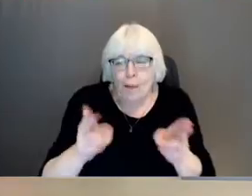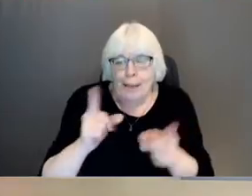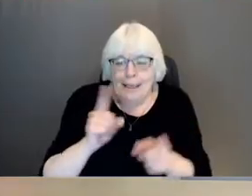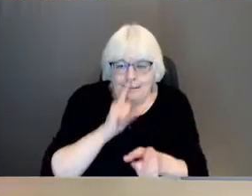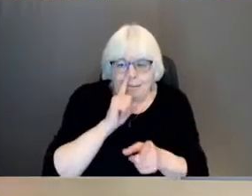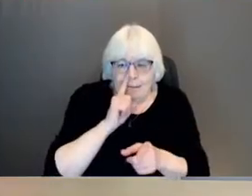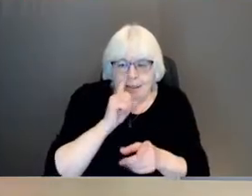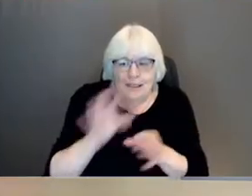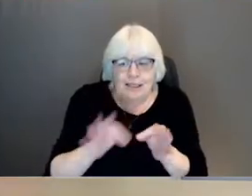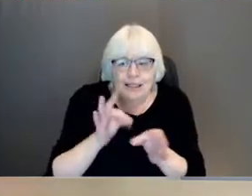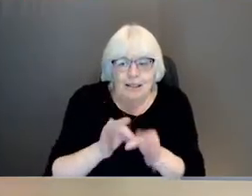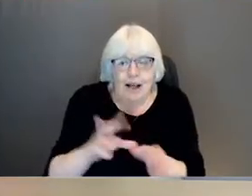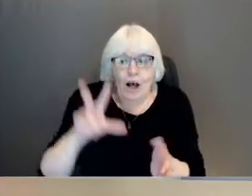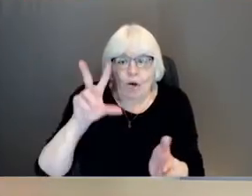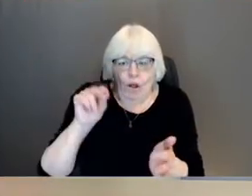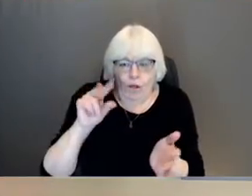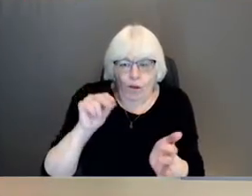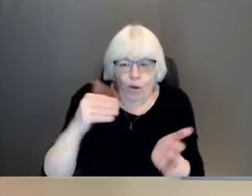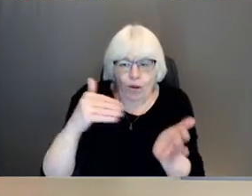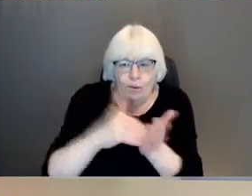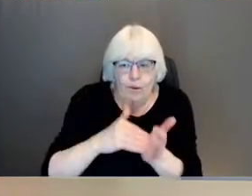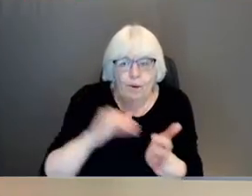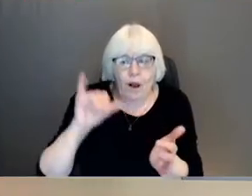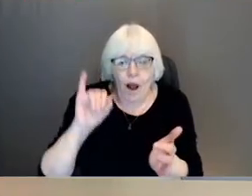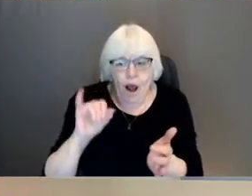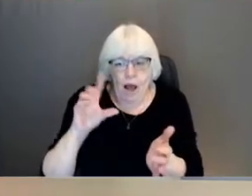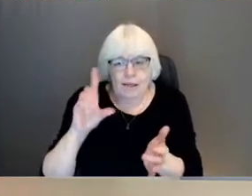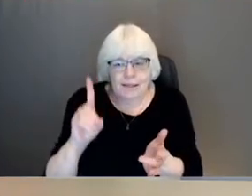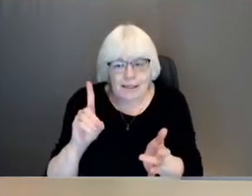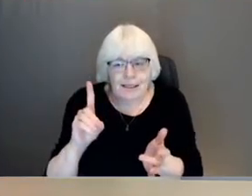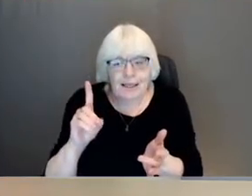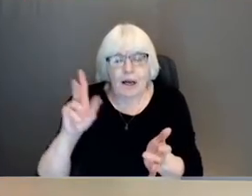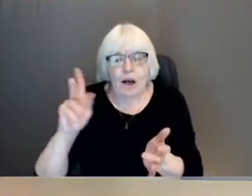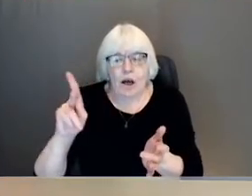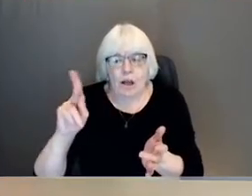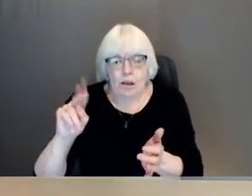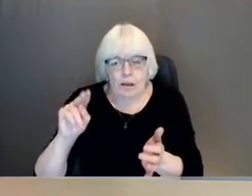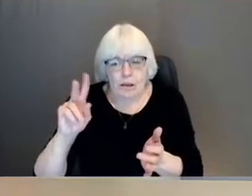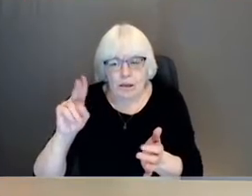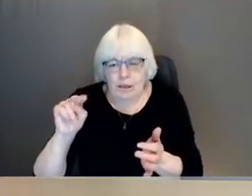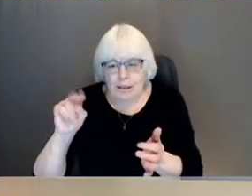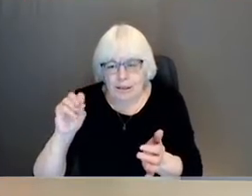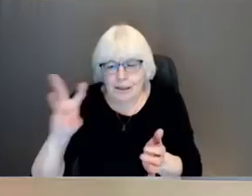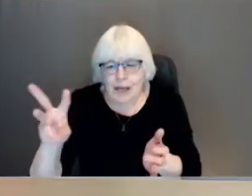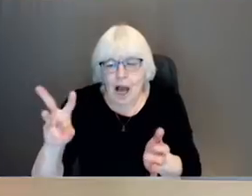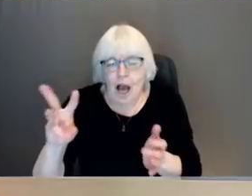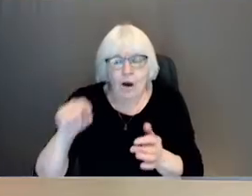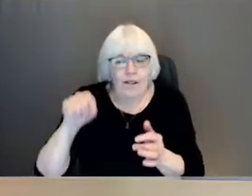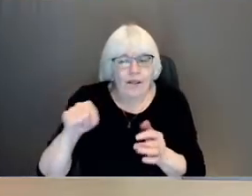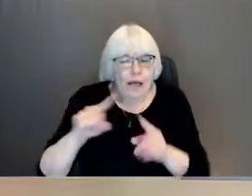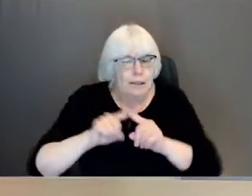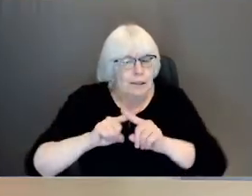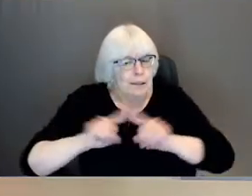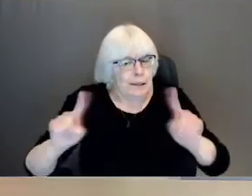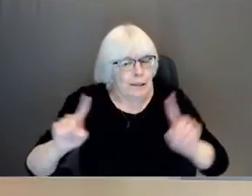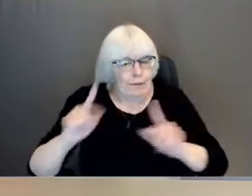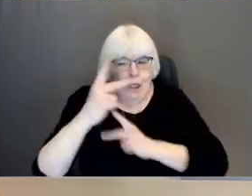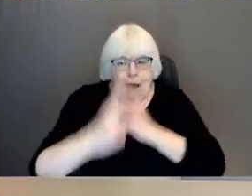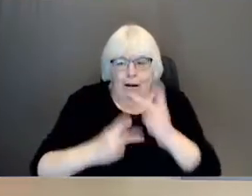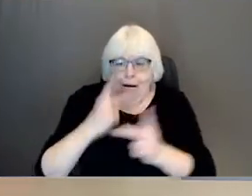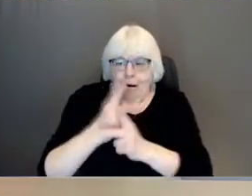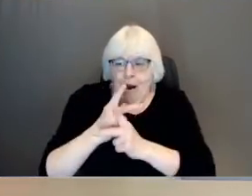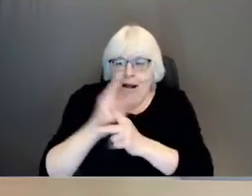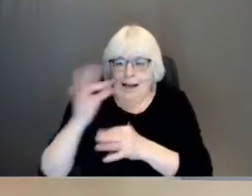tests are not take-home tests, rather they are the molecular tests that are used at points of entry at health PI testing clinics and various